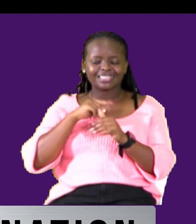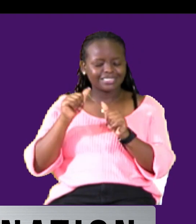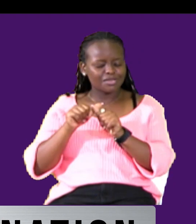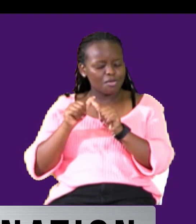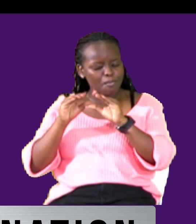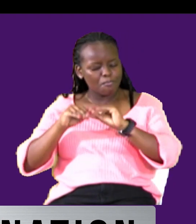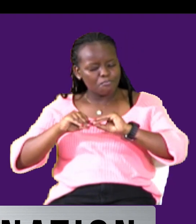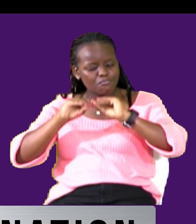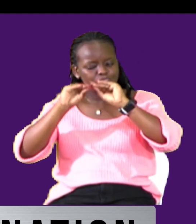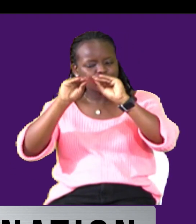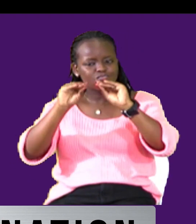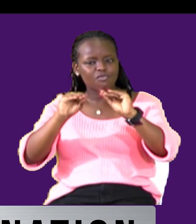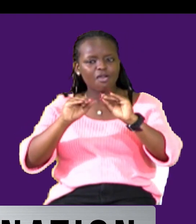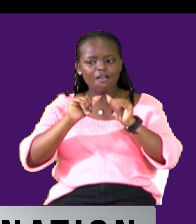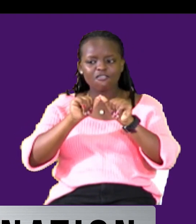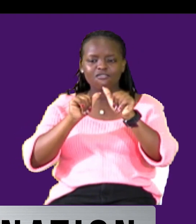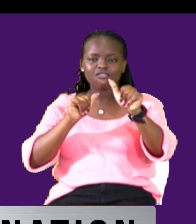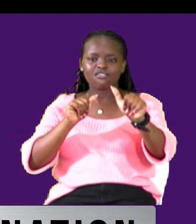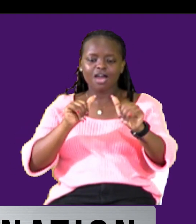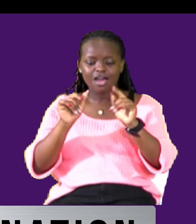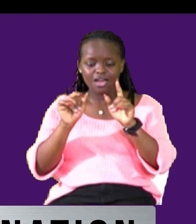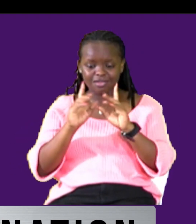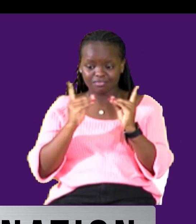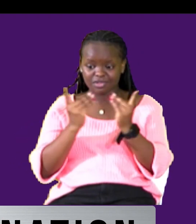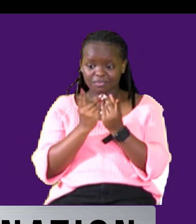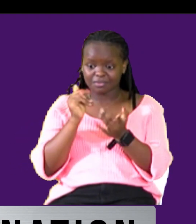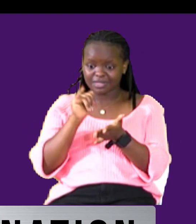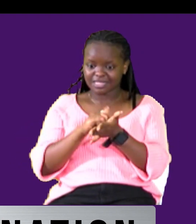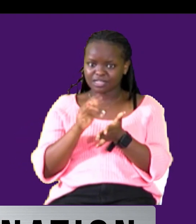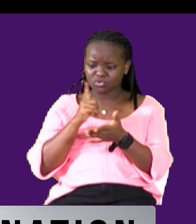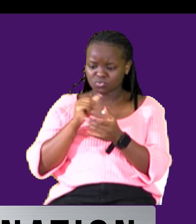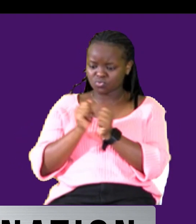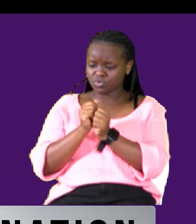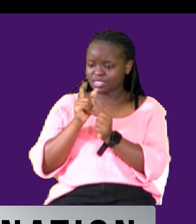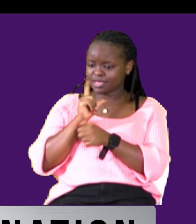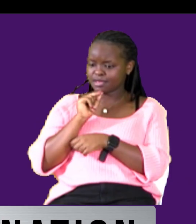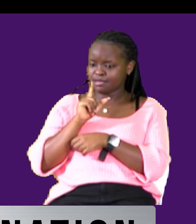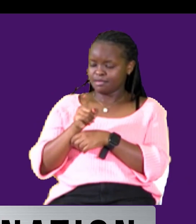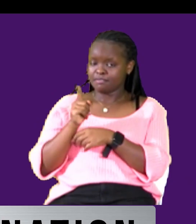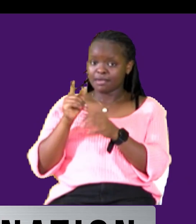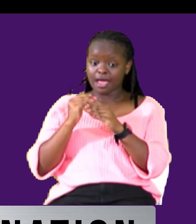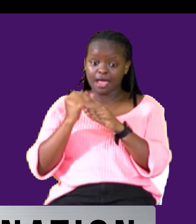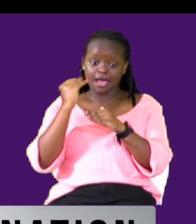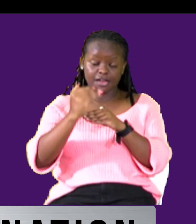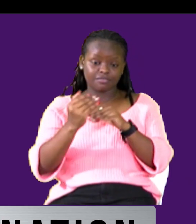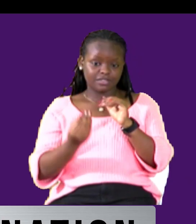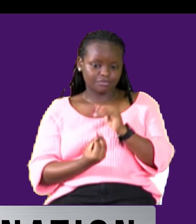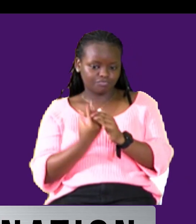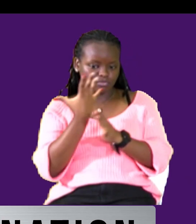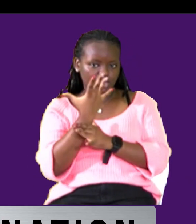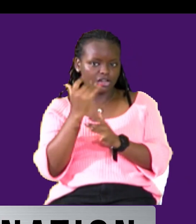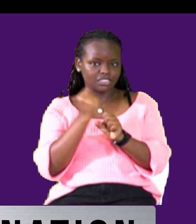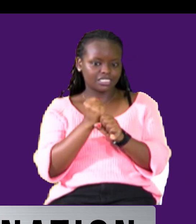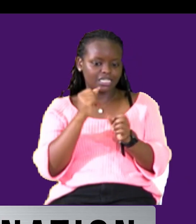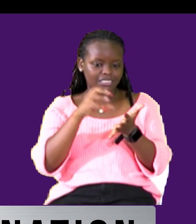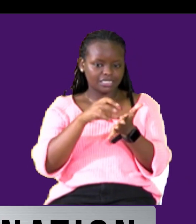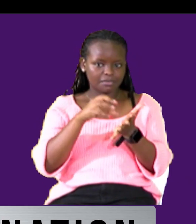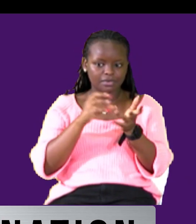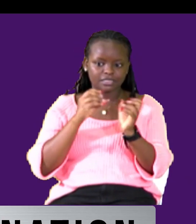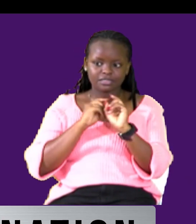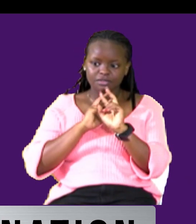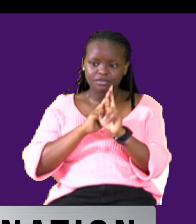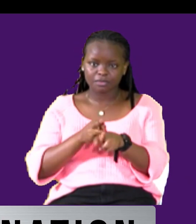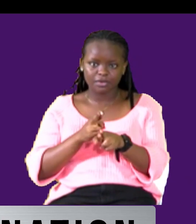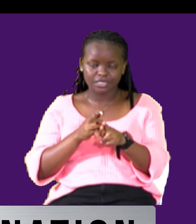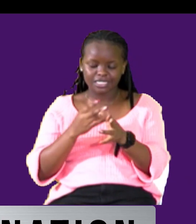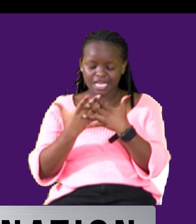way. Right. If you remembered, immediately after the launch was done of the status report, there were things that were